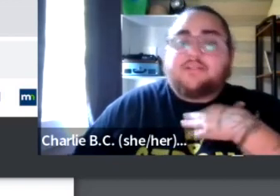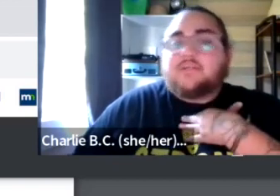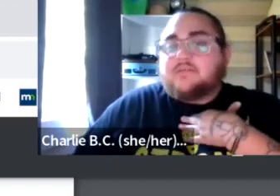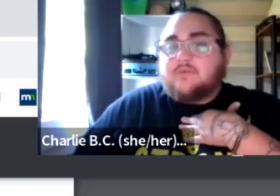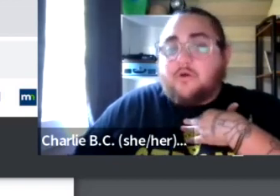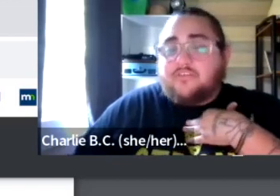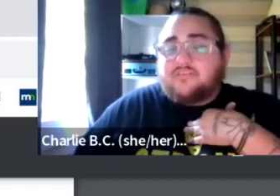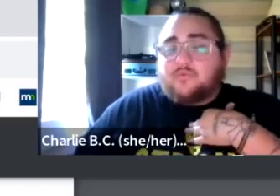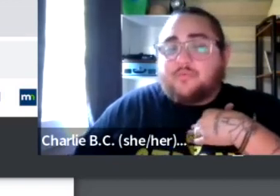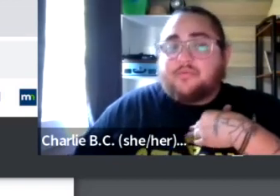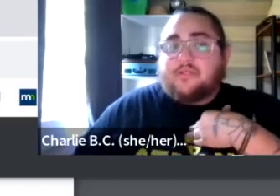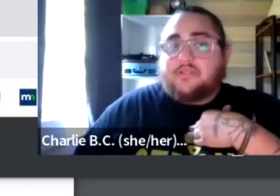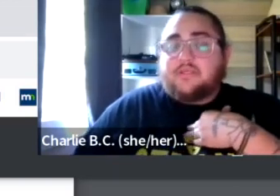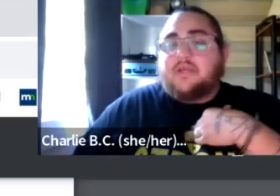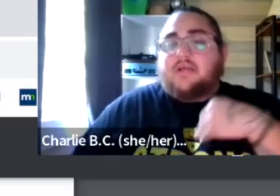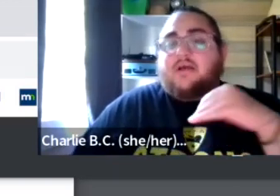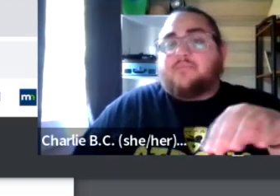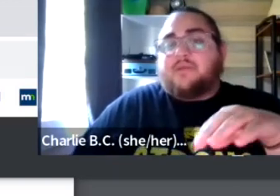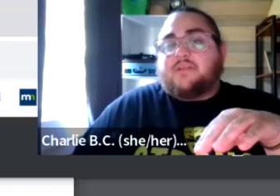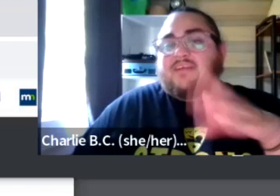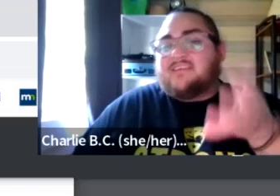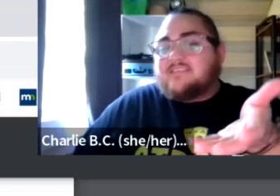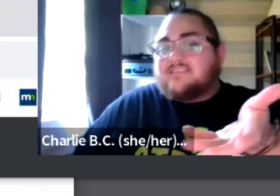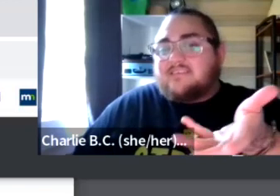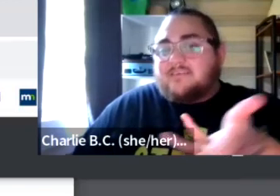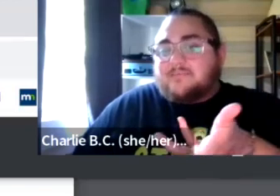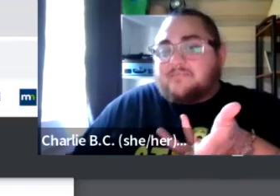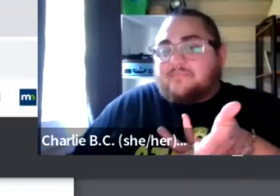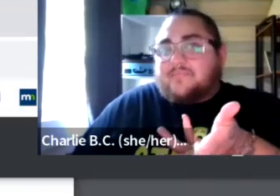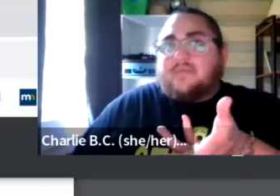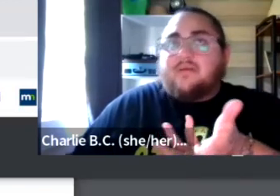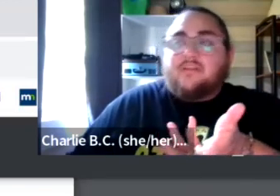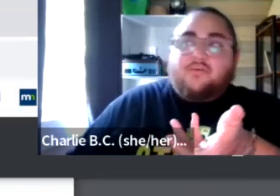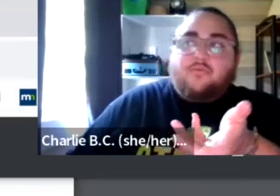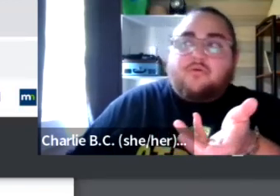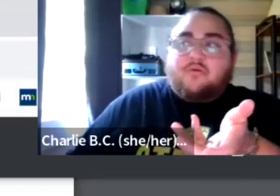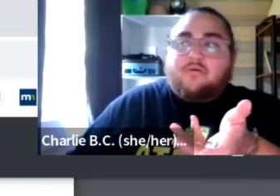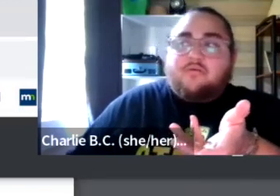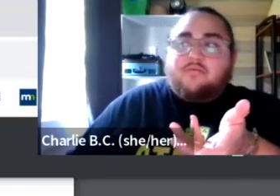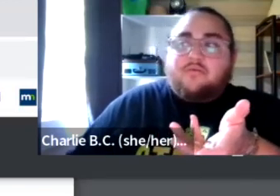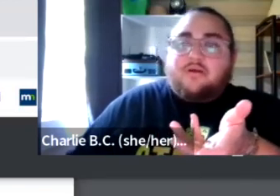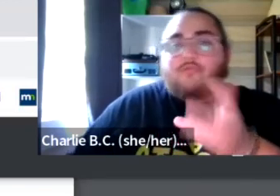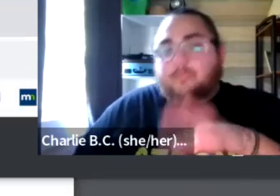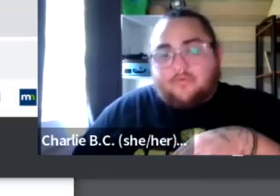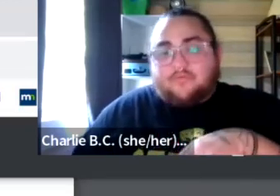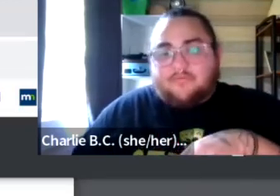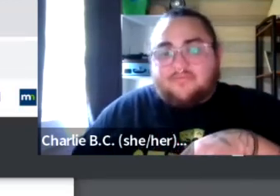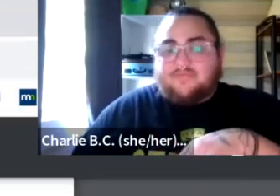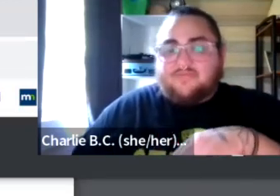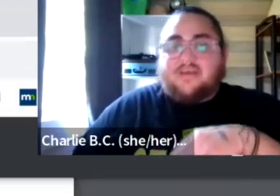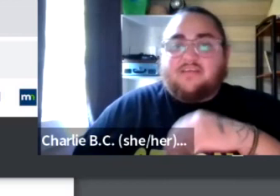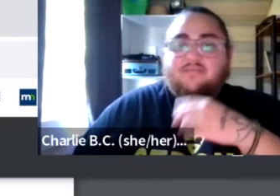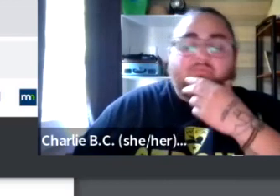you're wanting to host more permanently. It is a little more